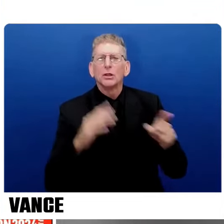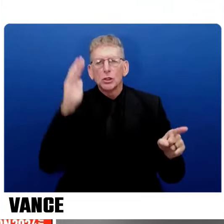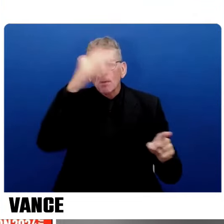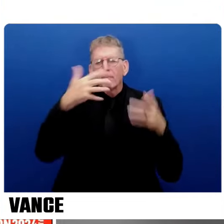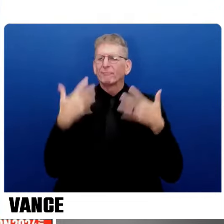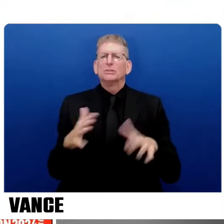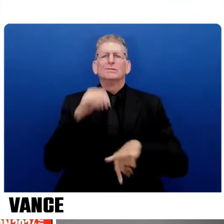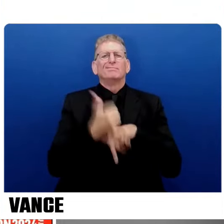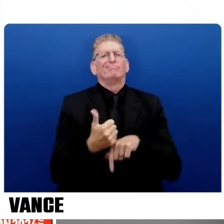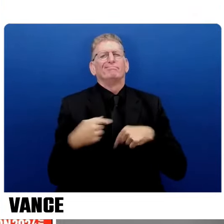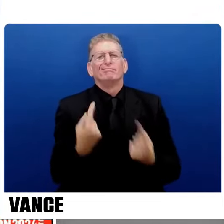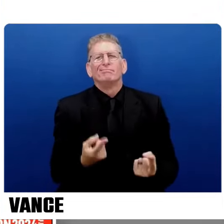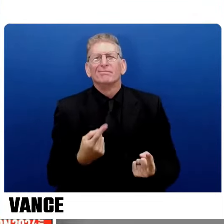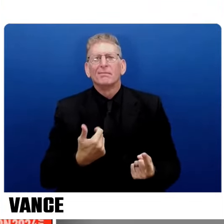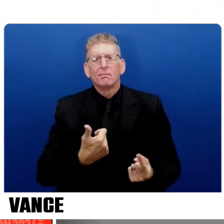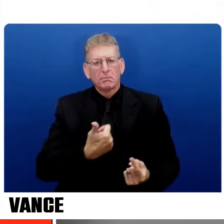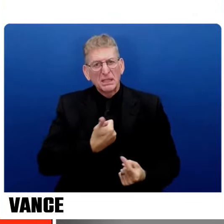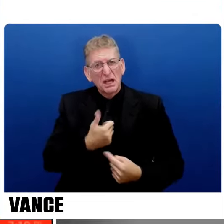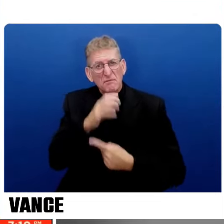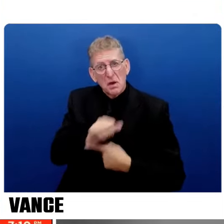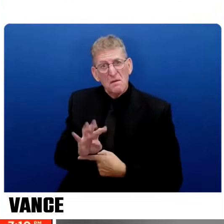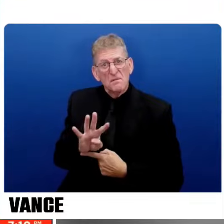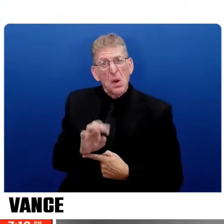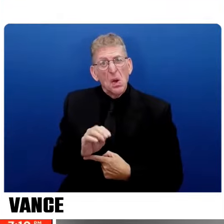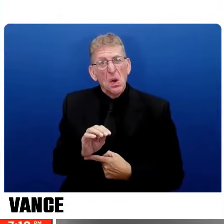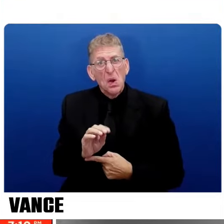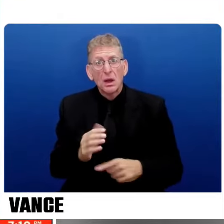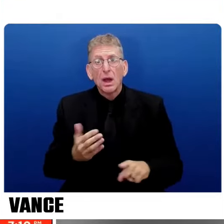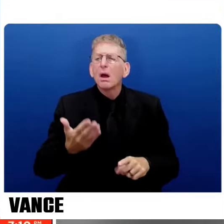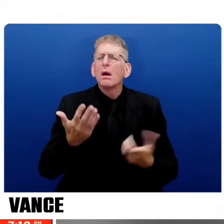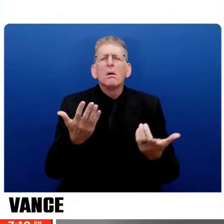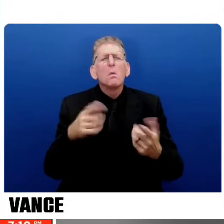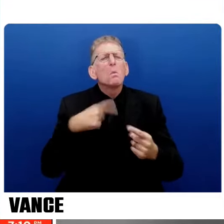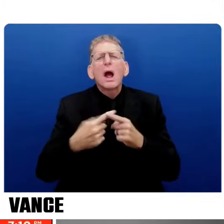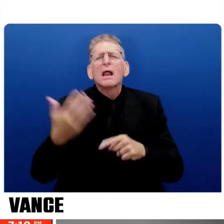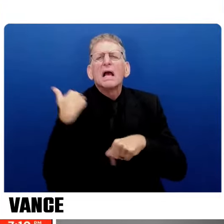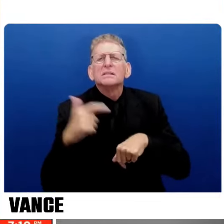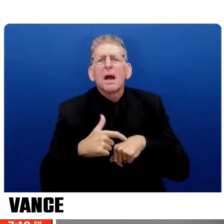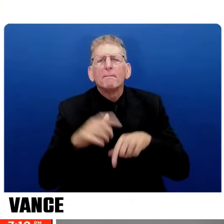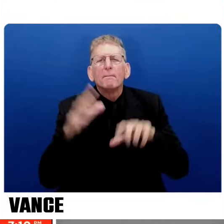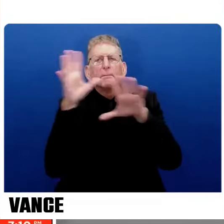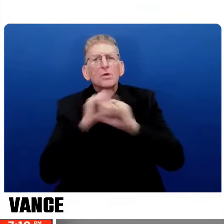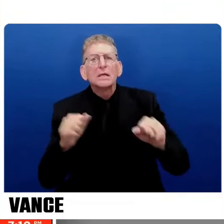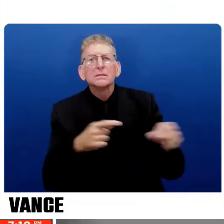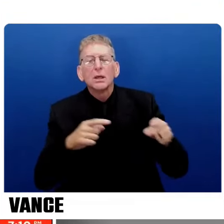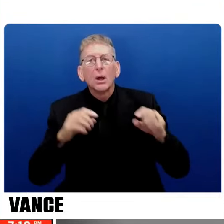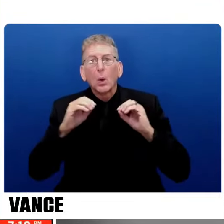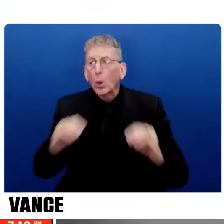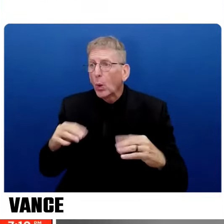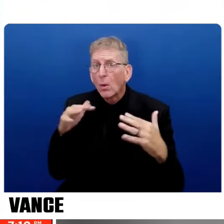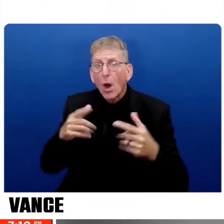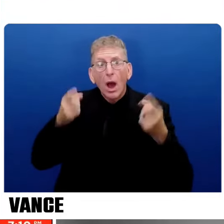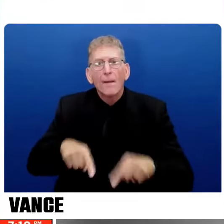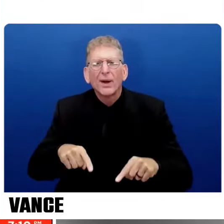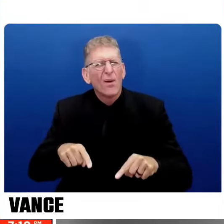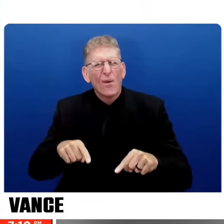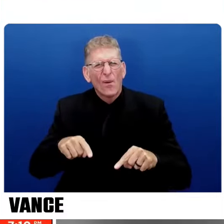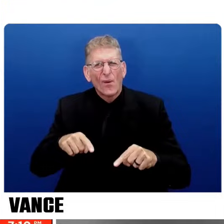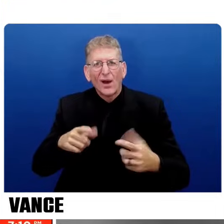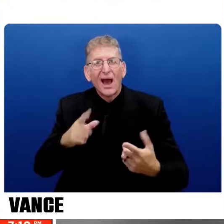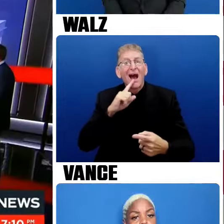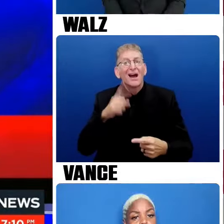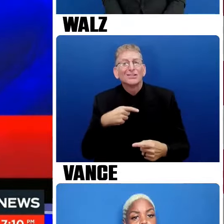time that an American president didn't have a major conflict break out? The only answer is during the 4 years that Donald Trump was president. Gentlemen, we have a lot to get